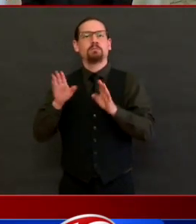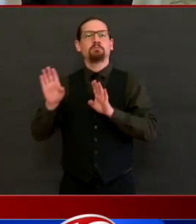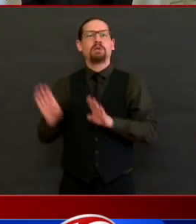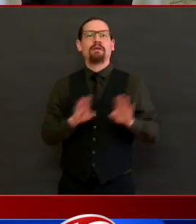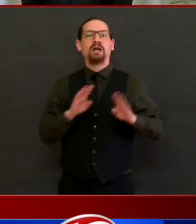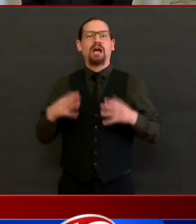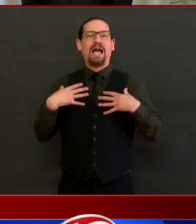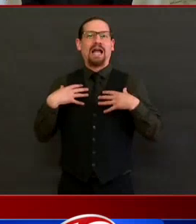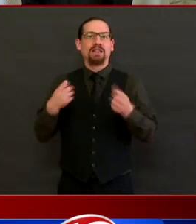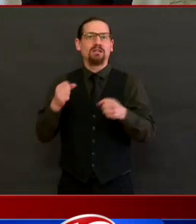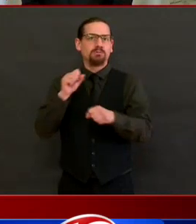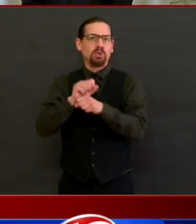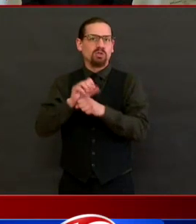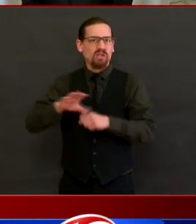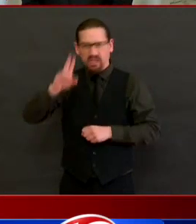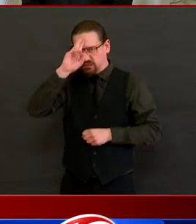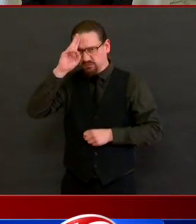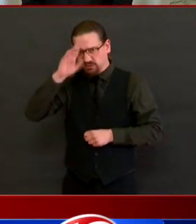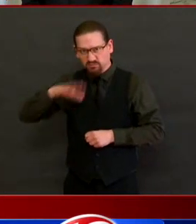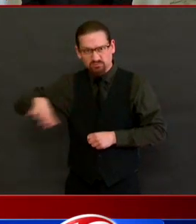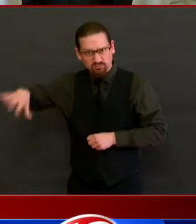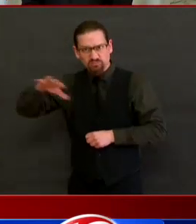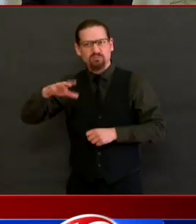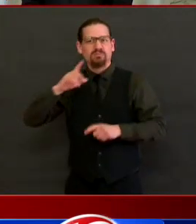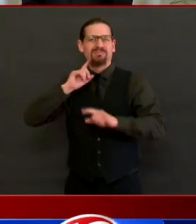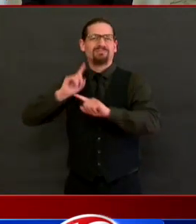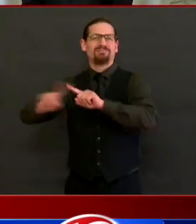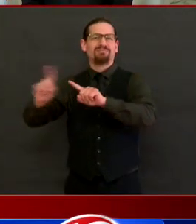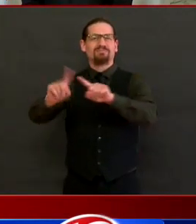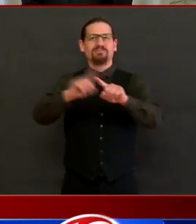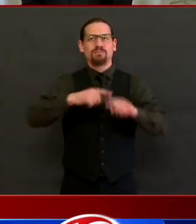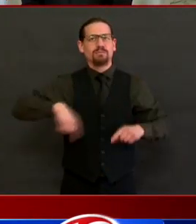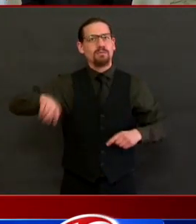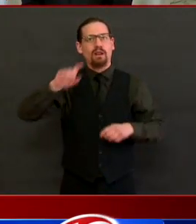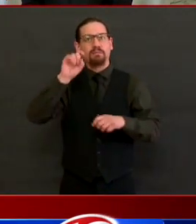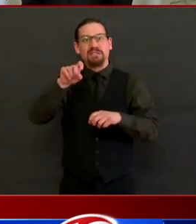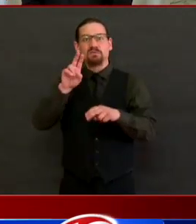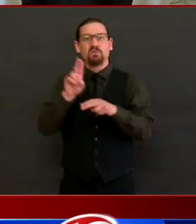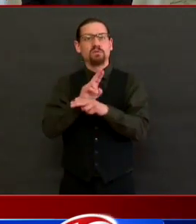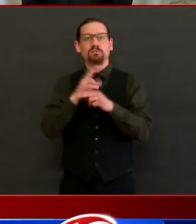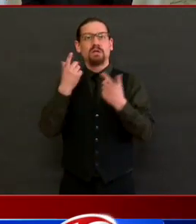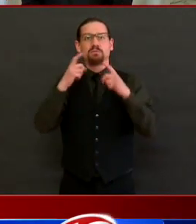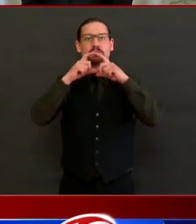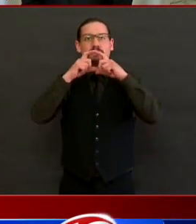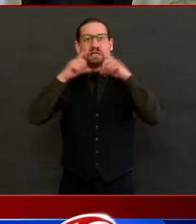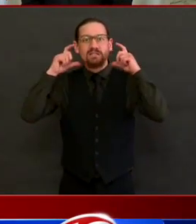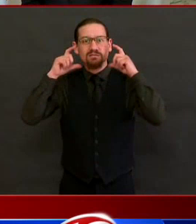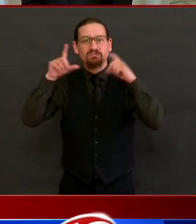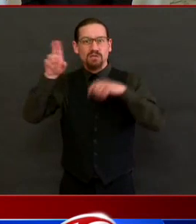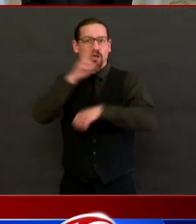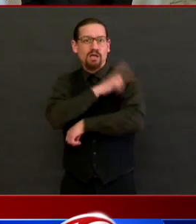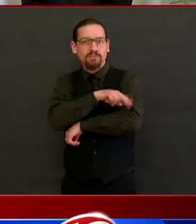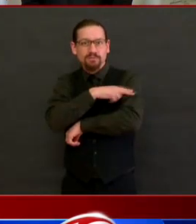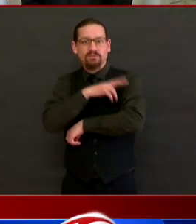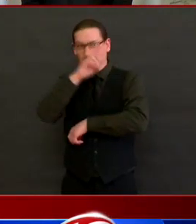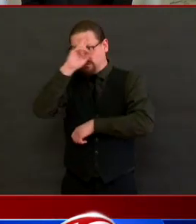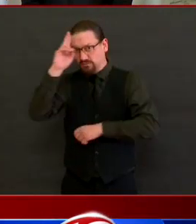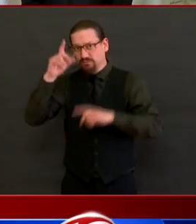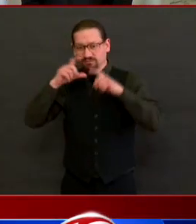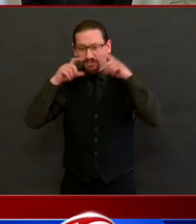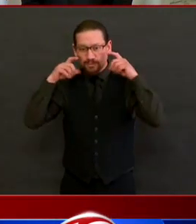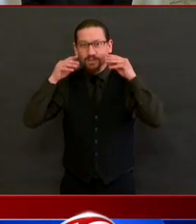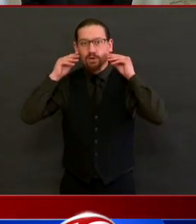tough conditions. You're having to reuse your PPE, maybe reuse it to a point that you don't feel